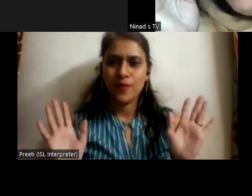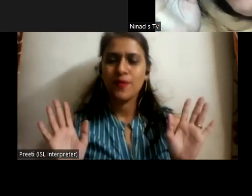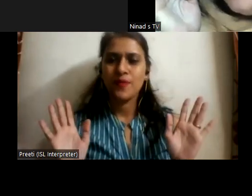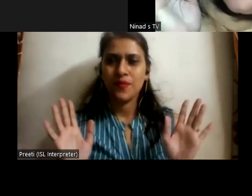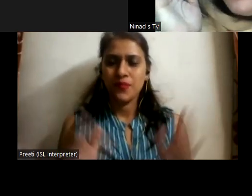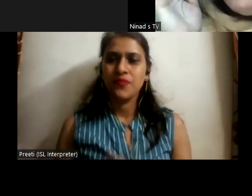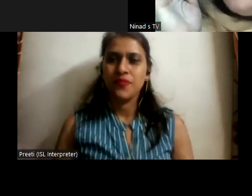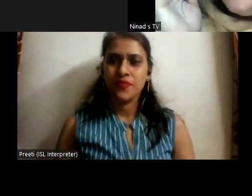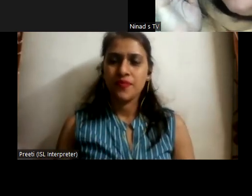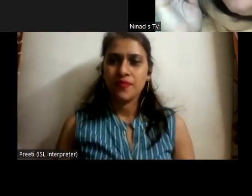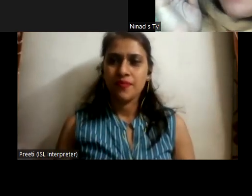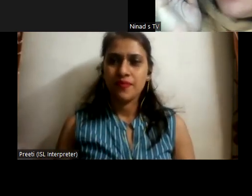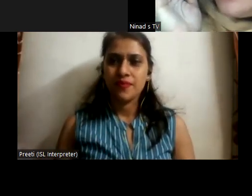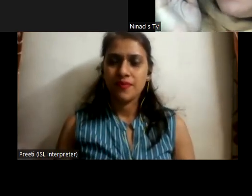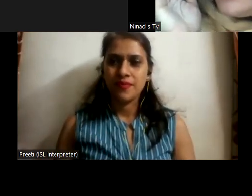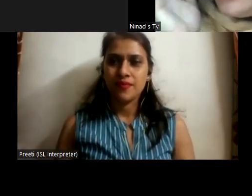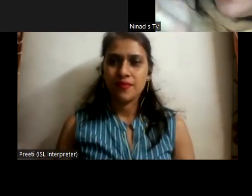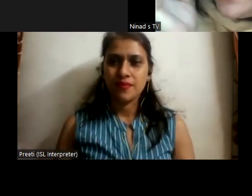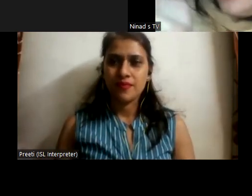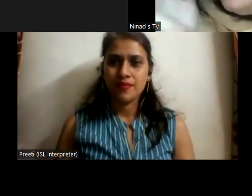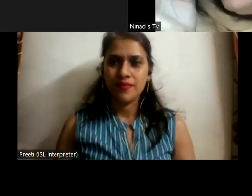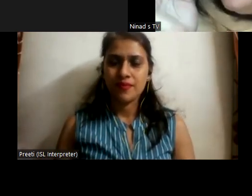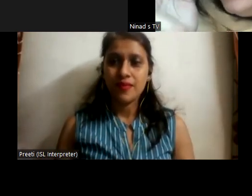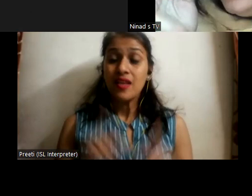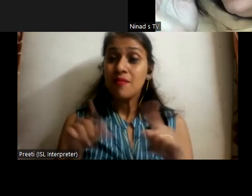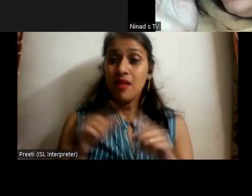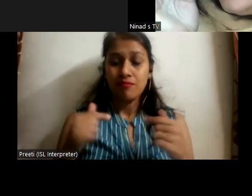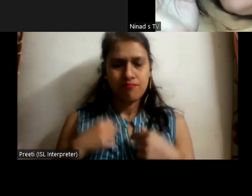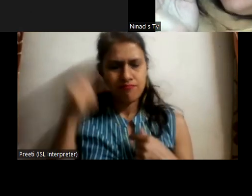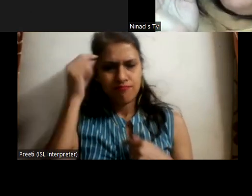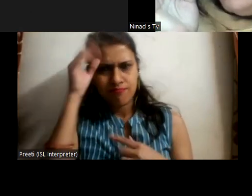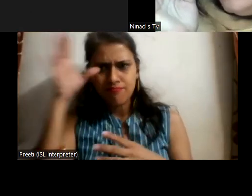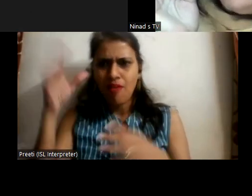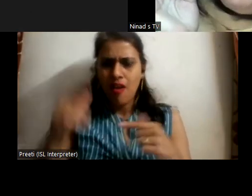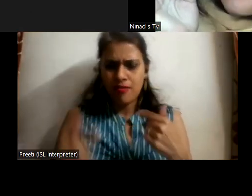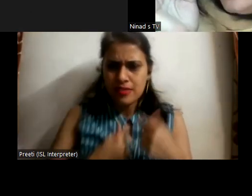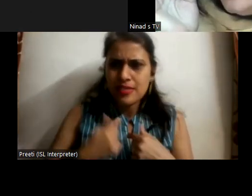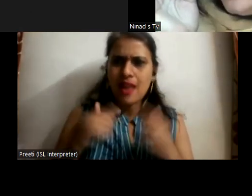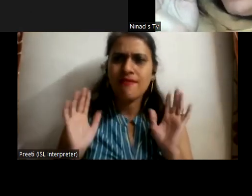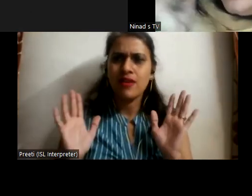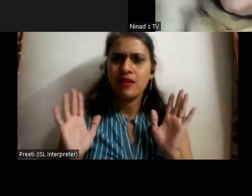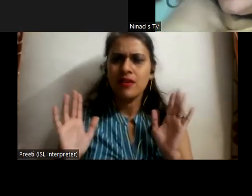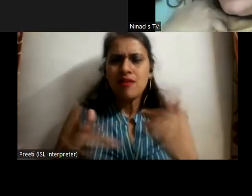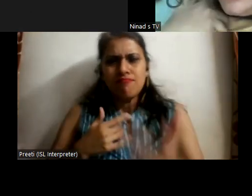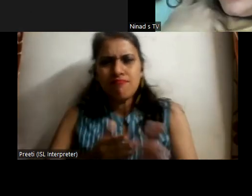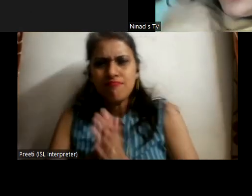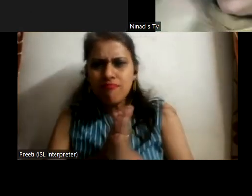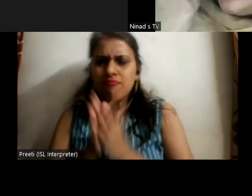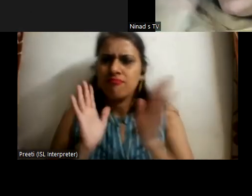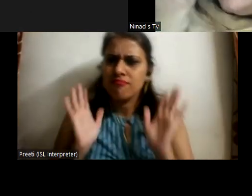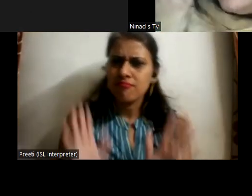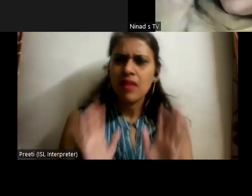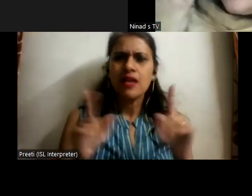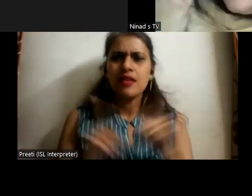day. It's about being emancipatory yourself. It's about being compassionate and just a